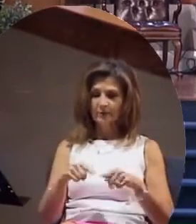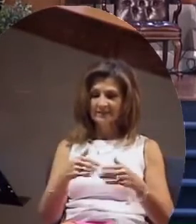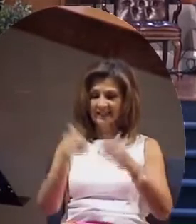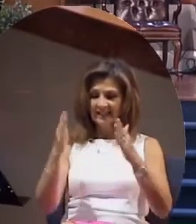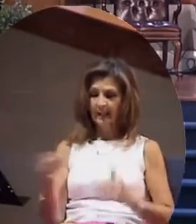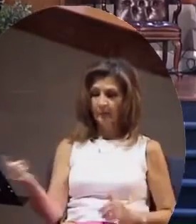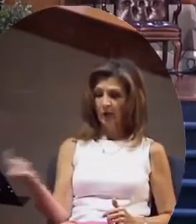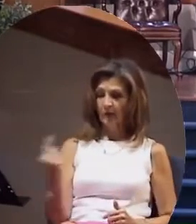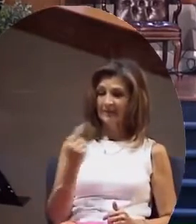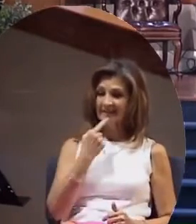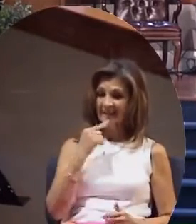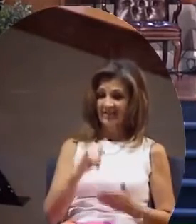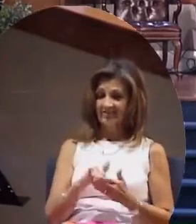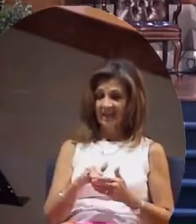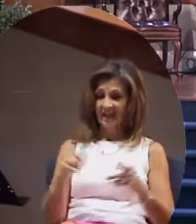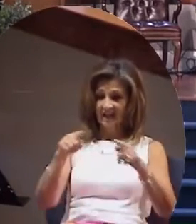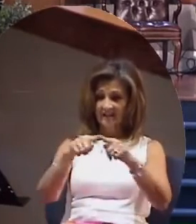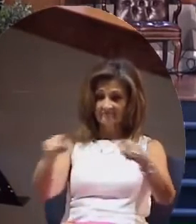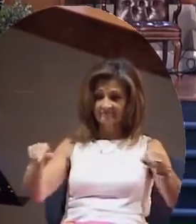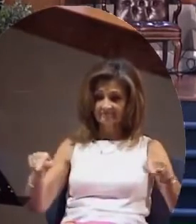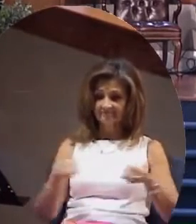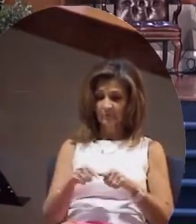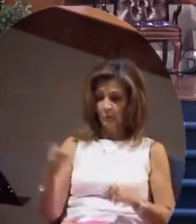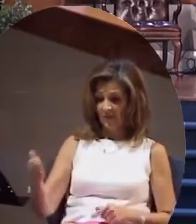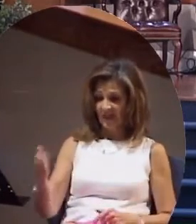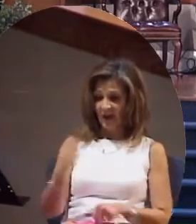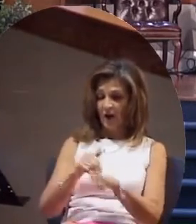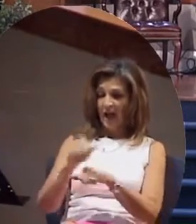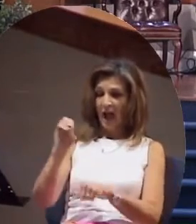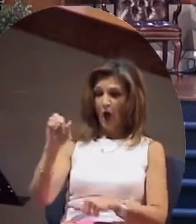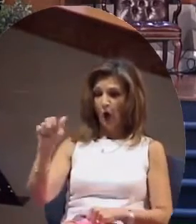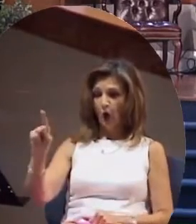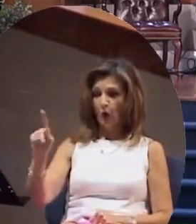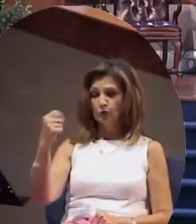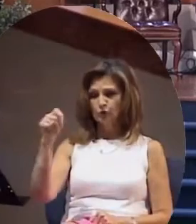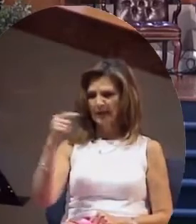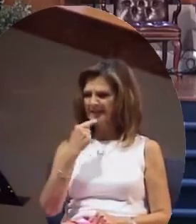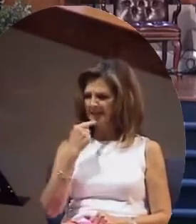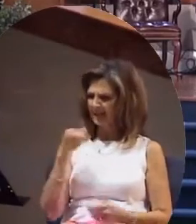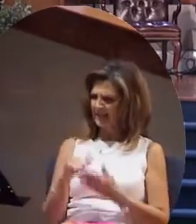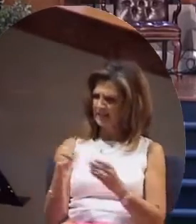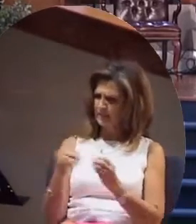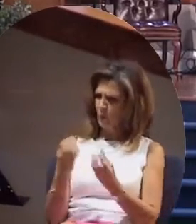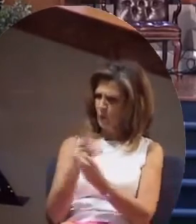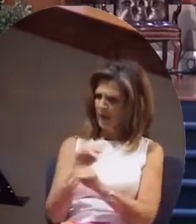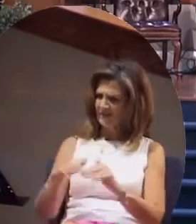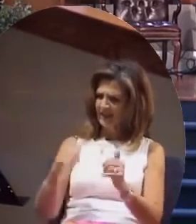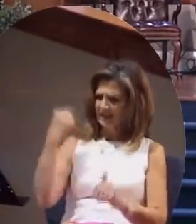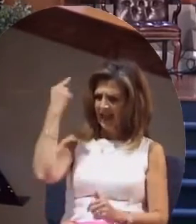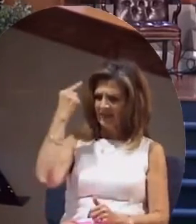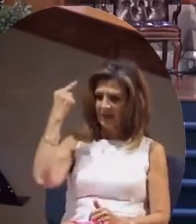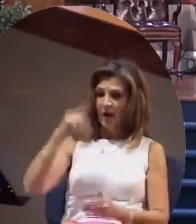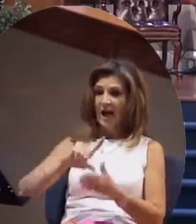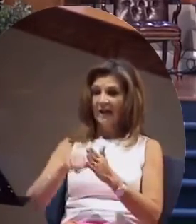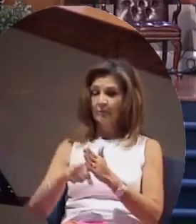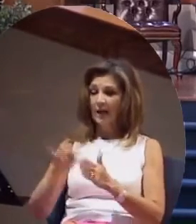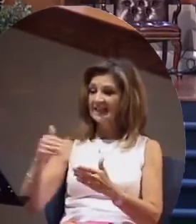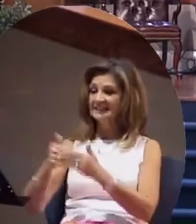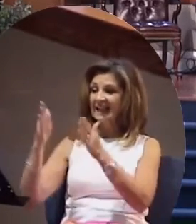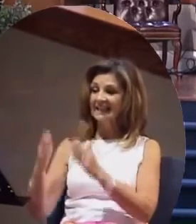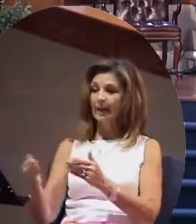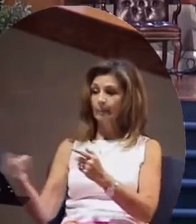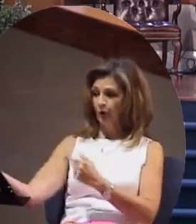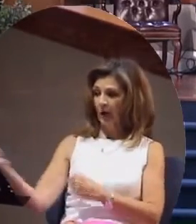did, and he said, that boundary's right there at that oak tree. I said, well, that's more land than I thought it was. Well, before we got through talking, his neighbor come